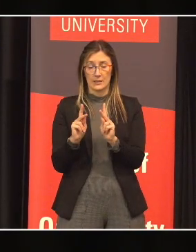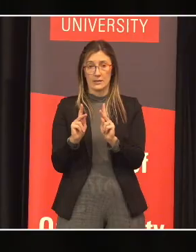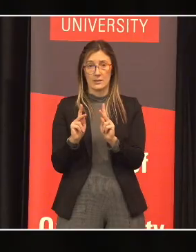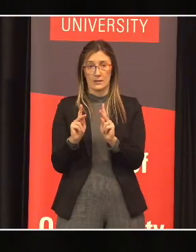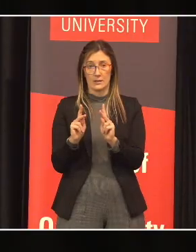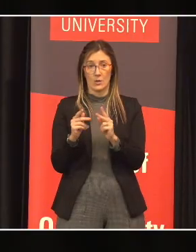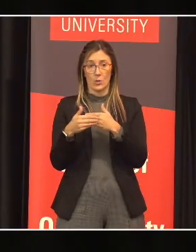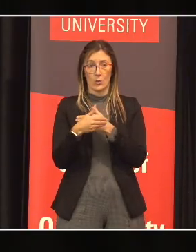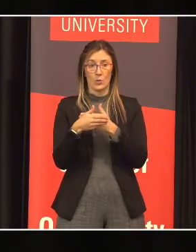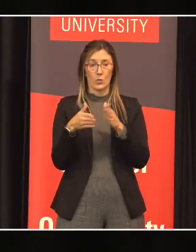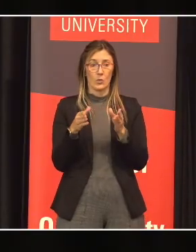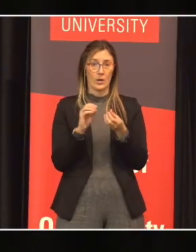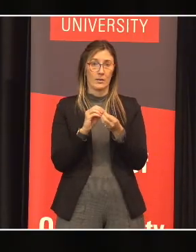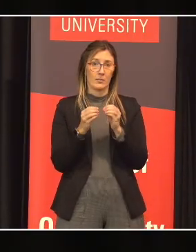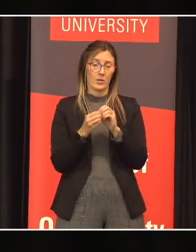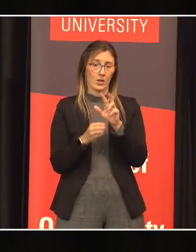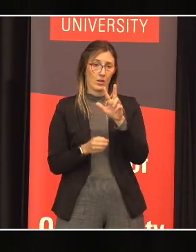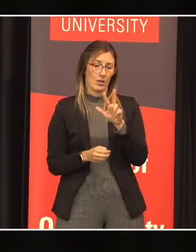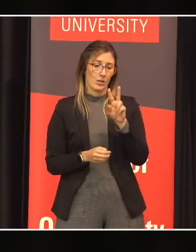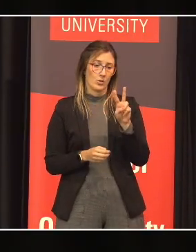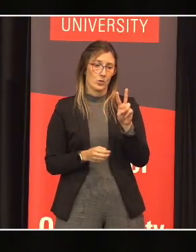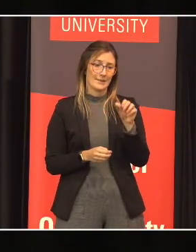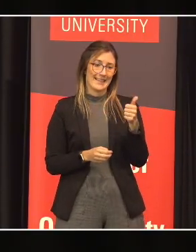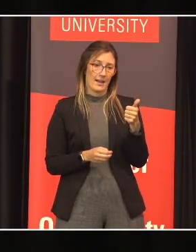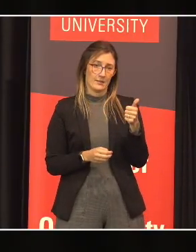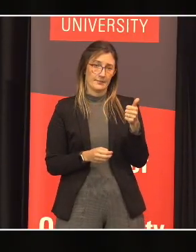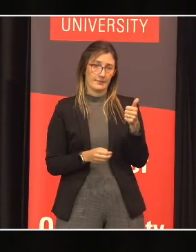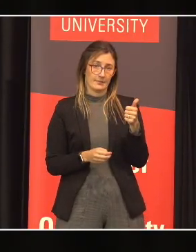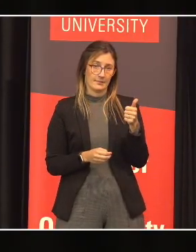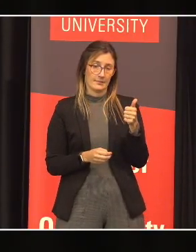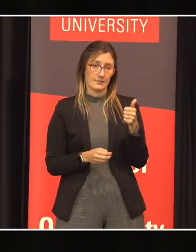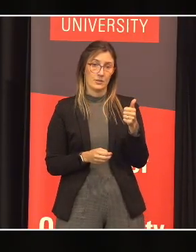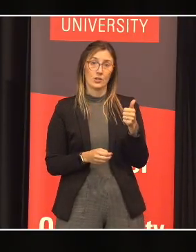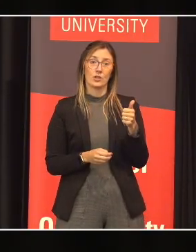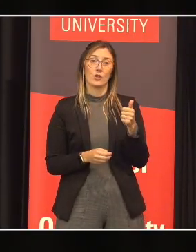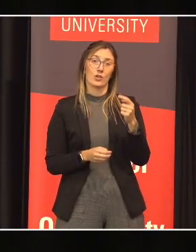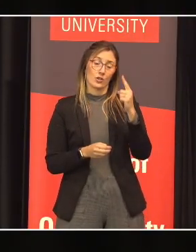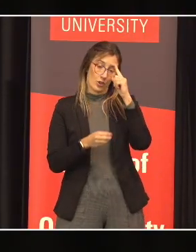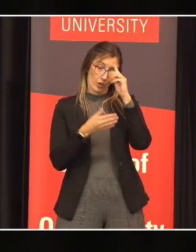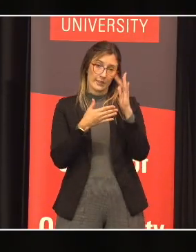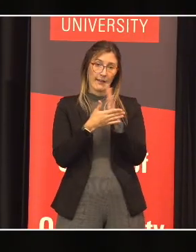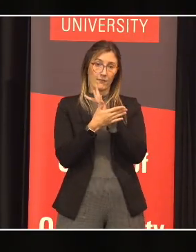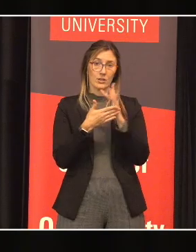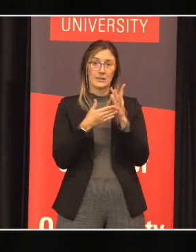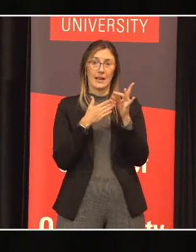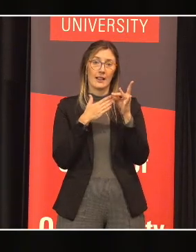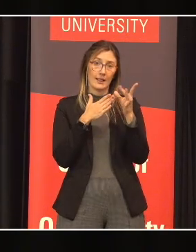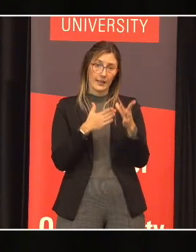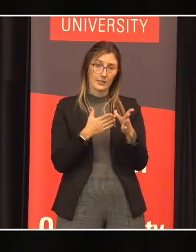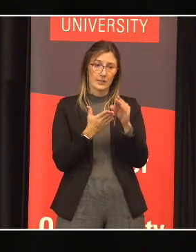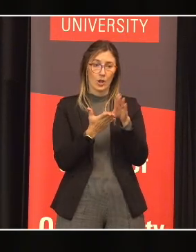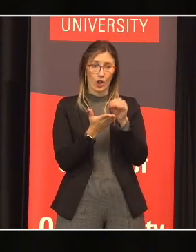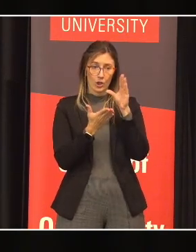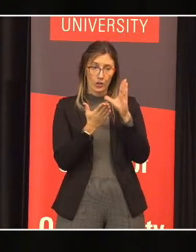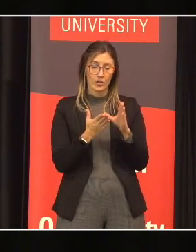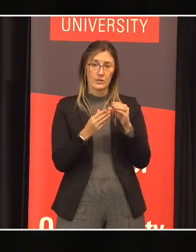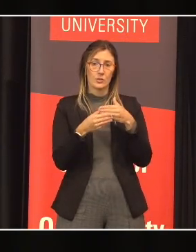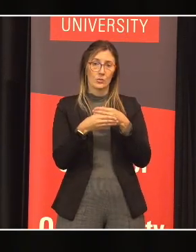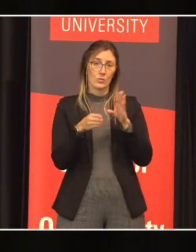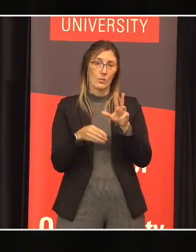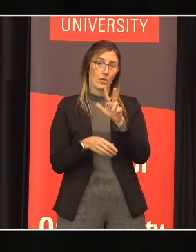be in room 3210, neurodivergent learners and leaders in room